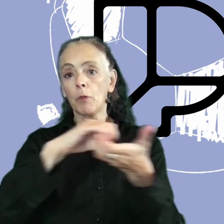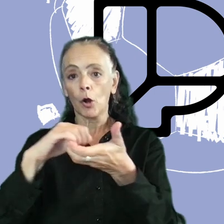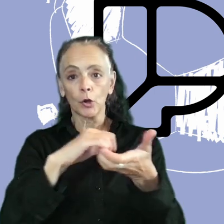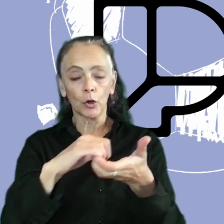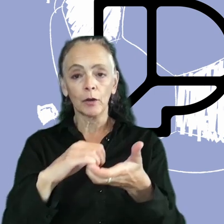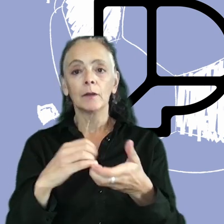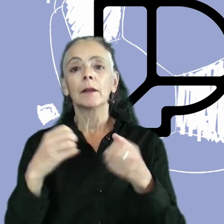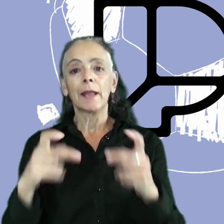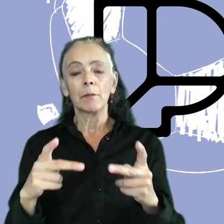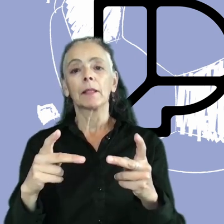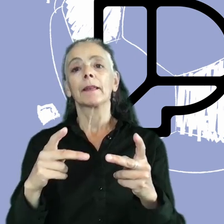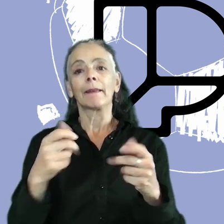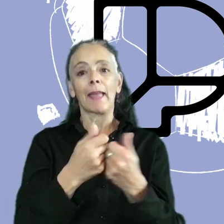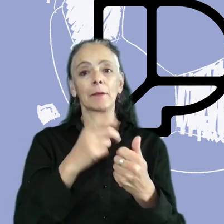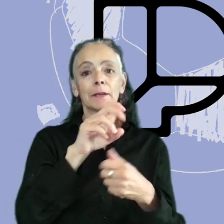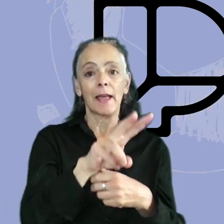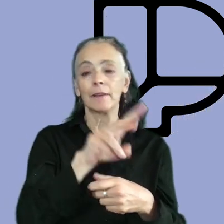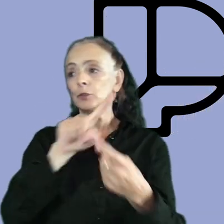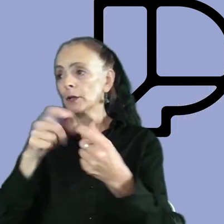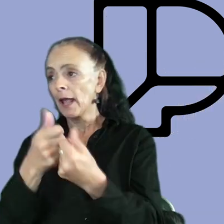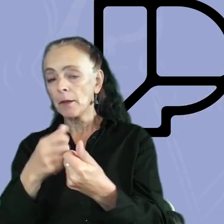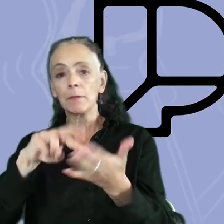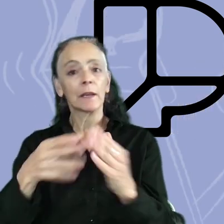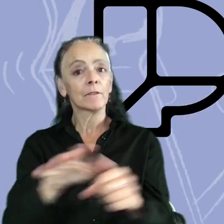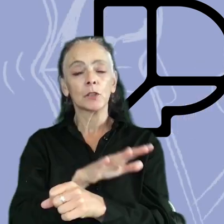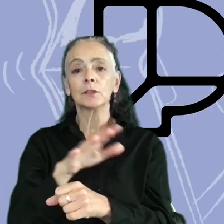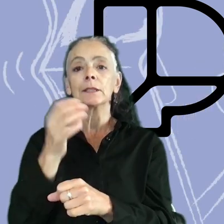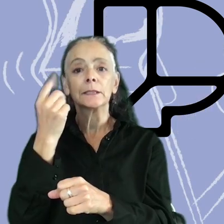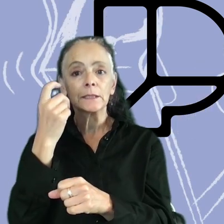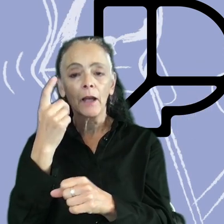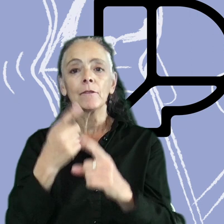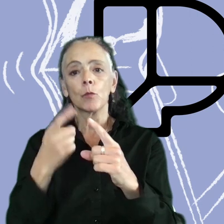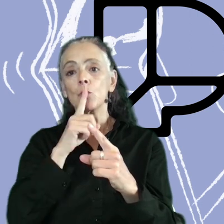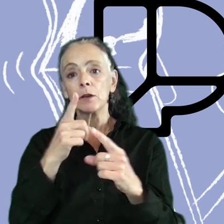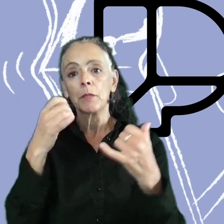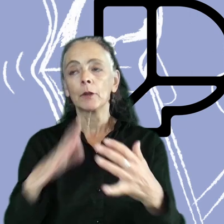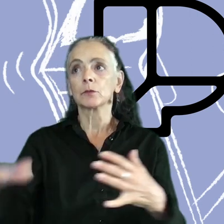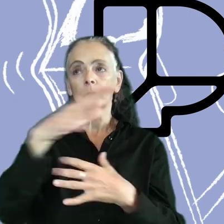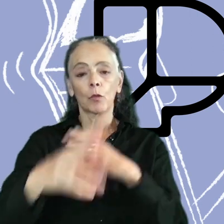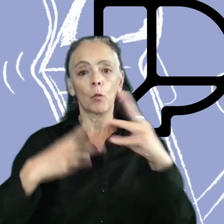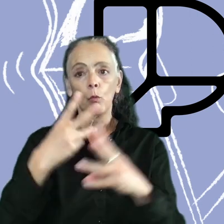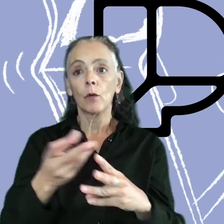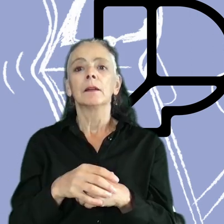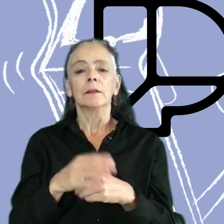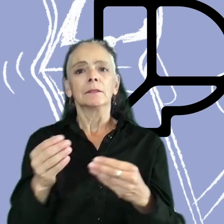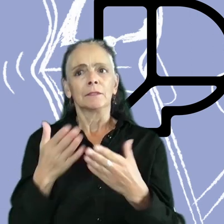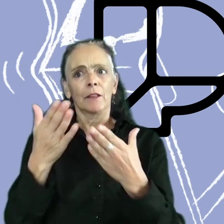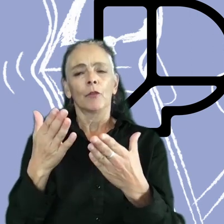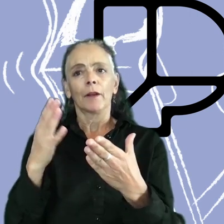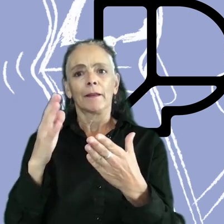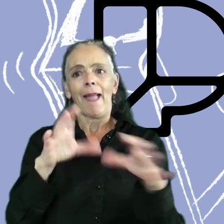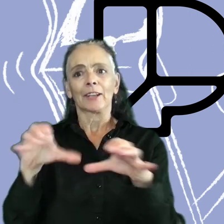meaningful insight from real players across the world delivering actionable insights on usability ux